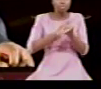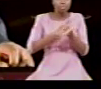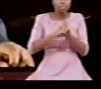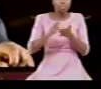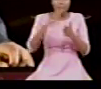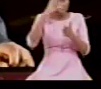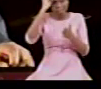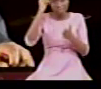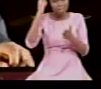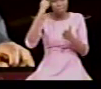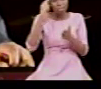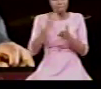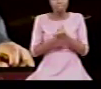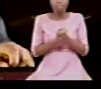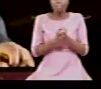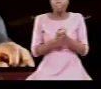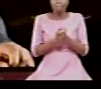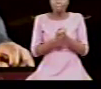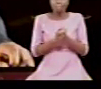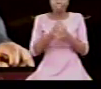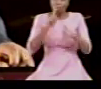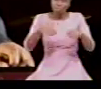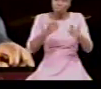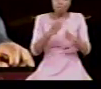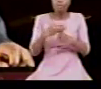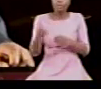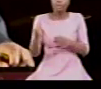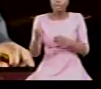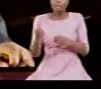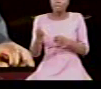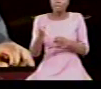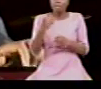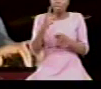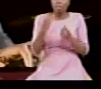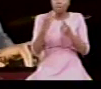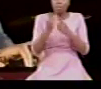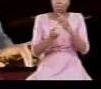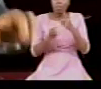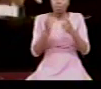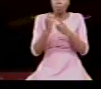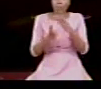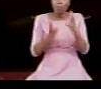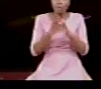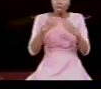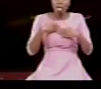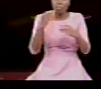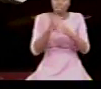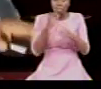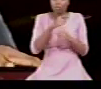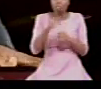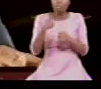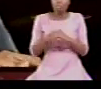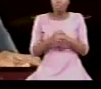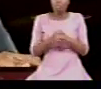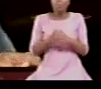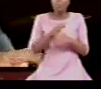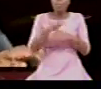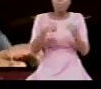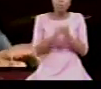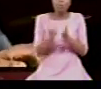him return. You're going astray. The world have deceived you. All these prayer houses that have deceived